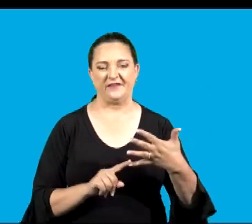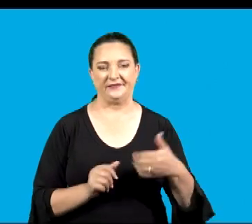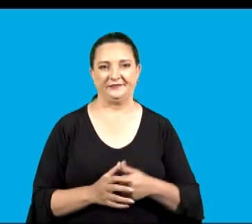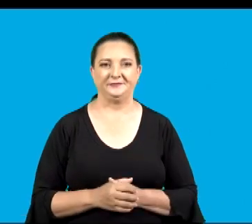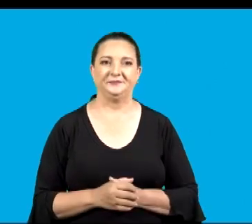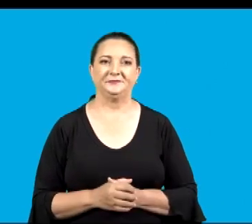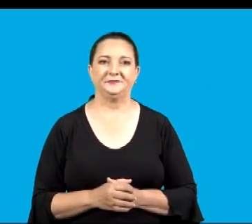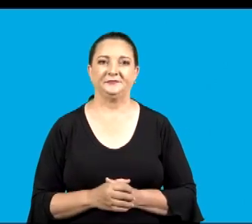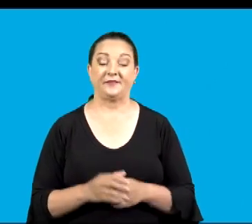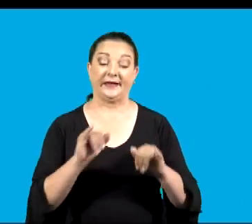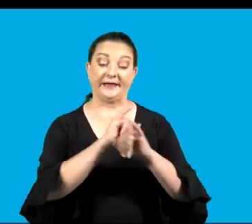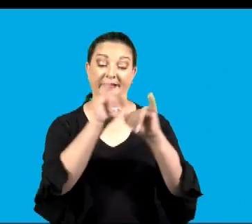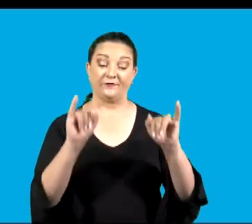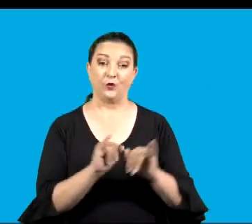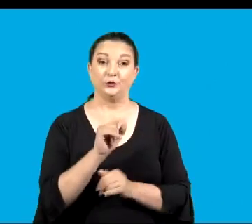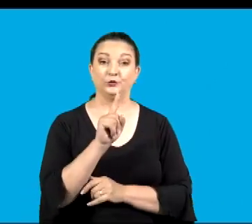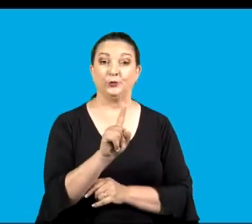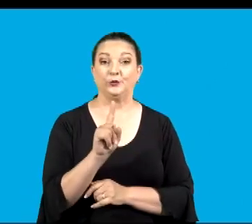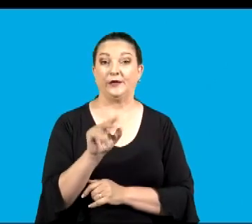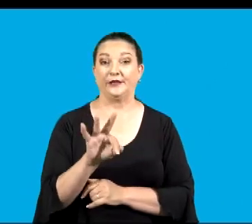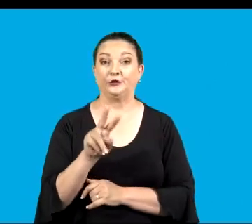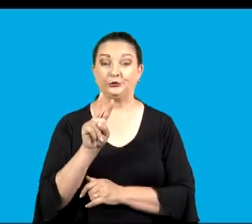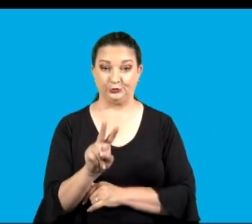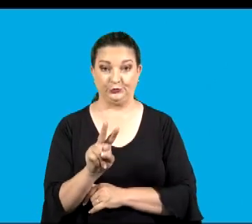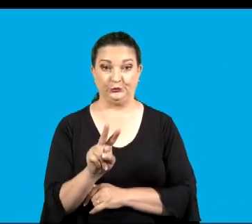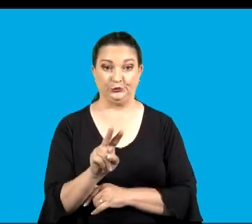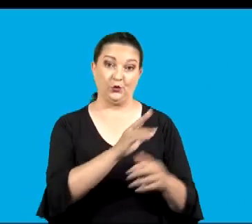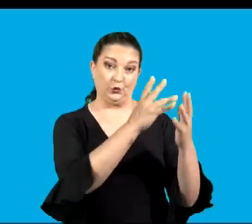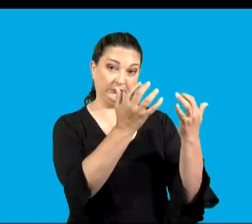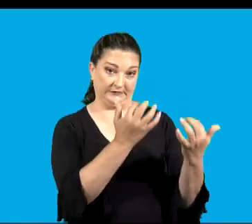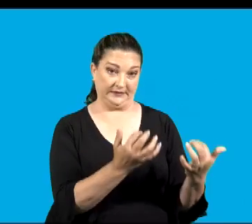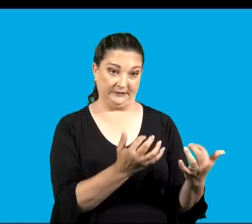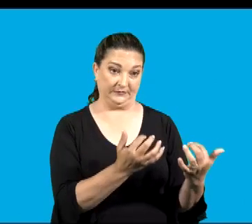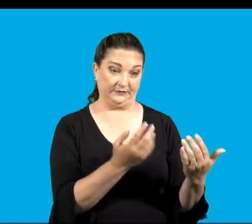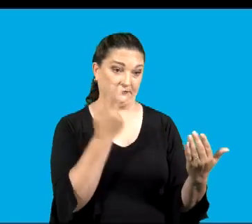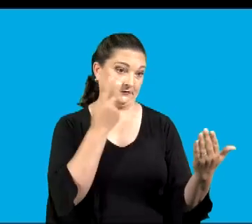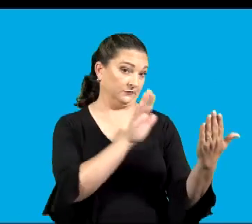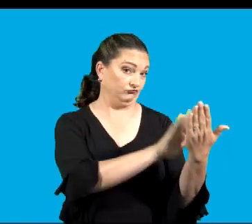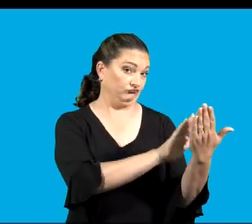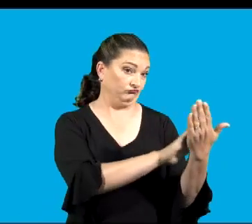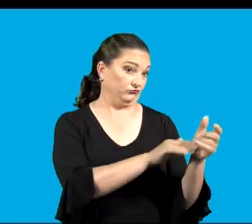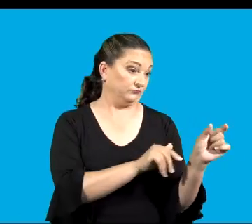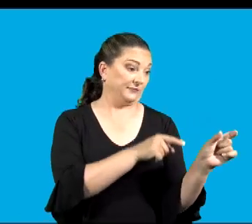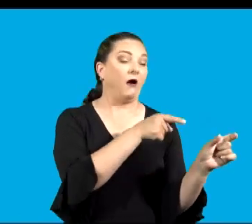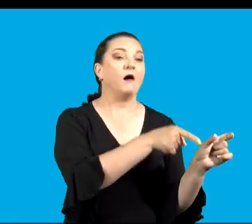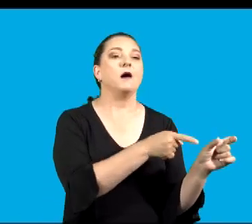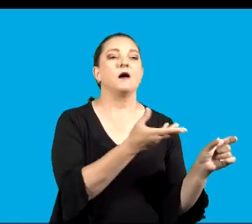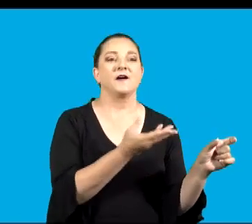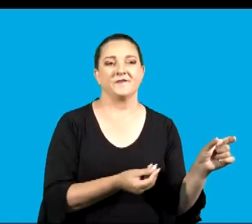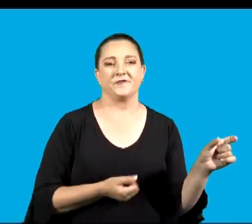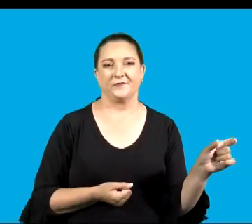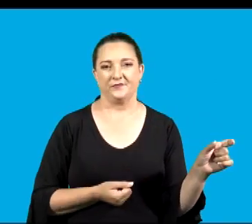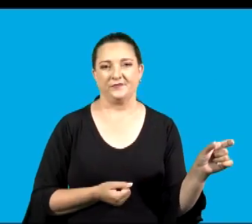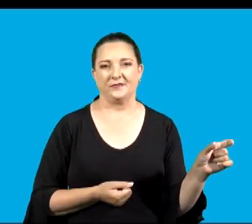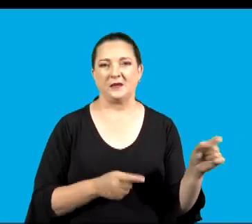5. Invoice 1132 on the statement. Here it is. was